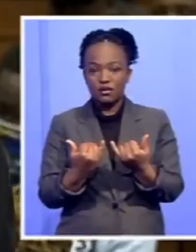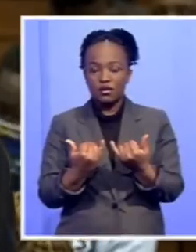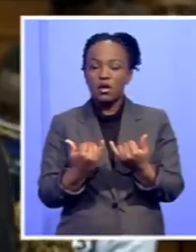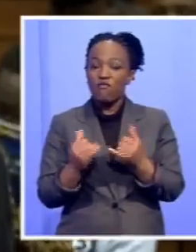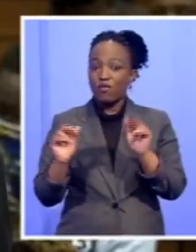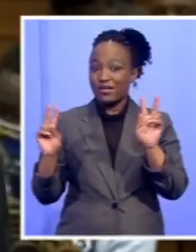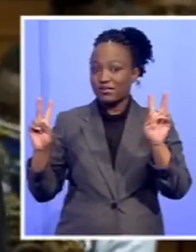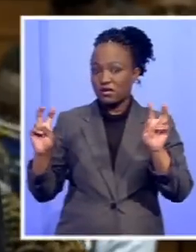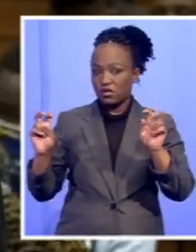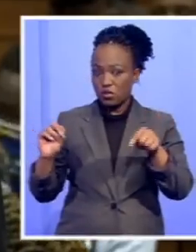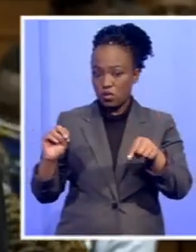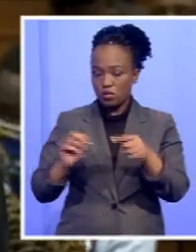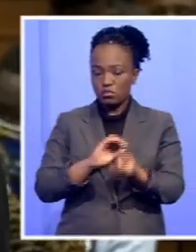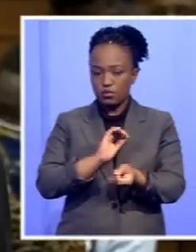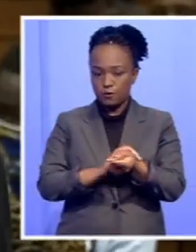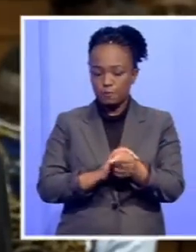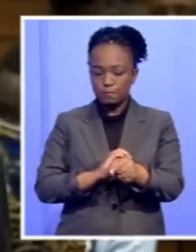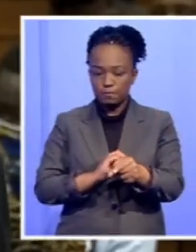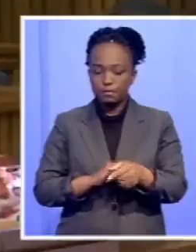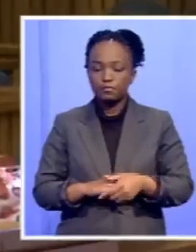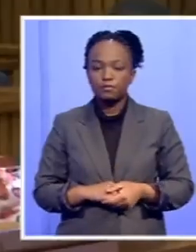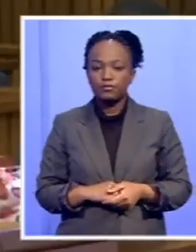concerned, being that